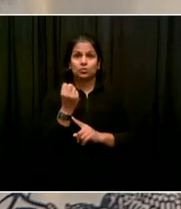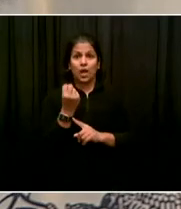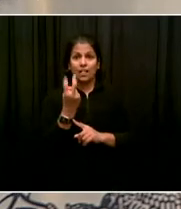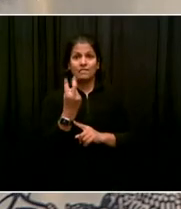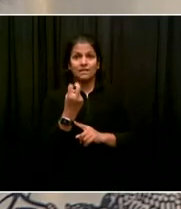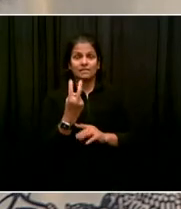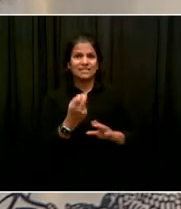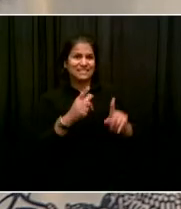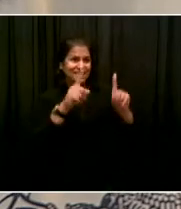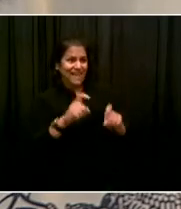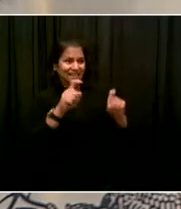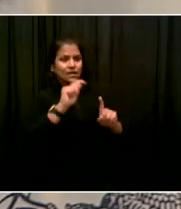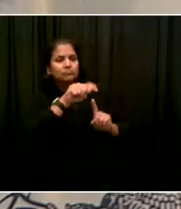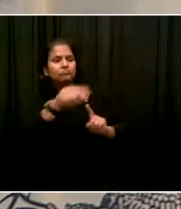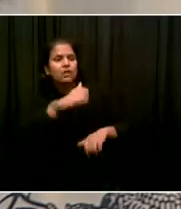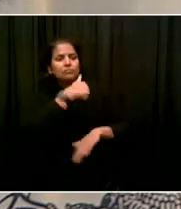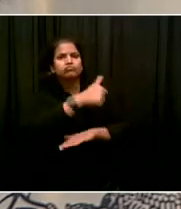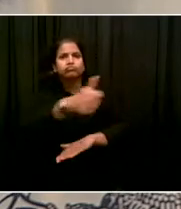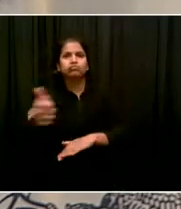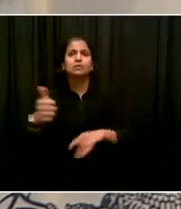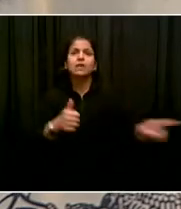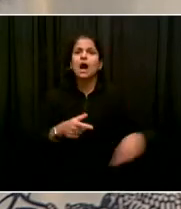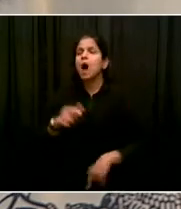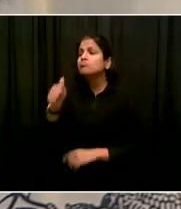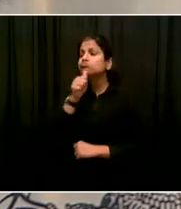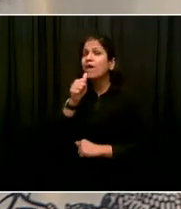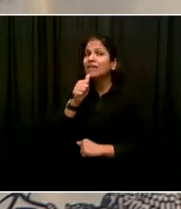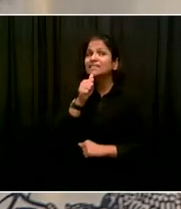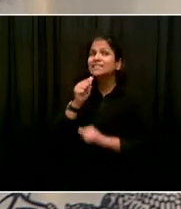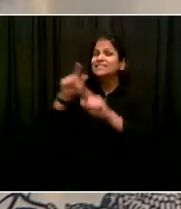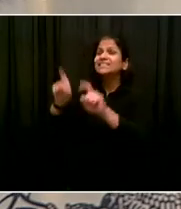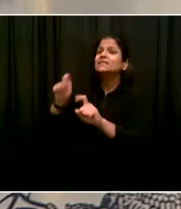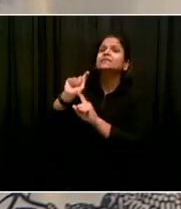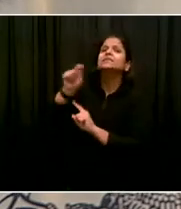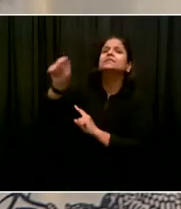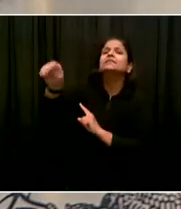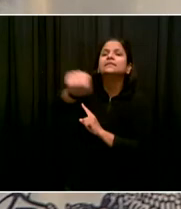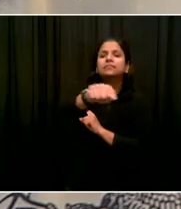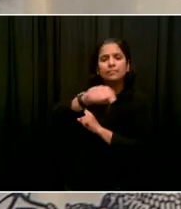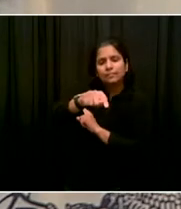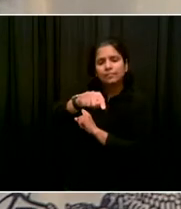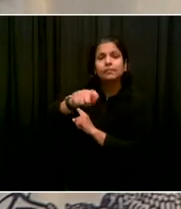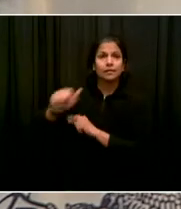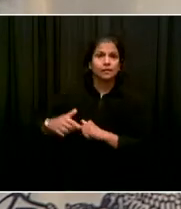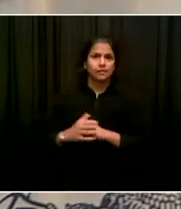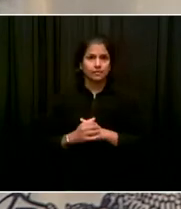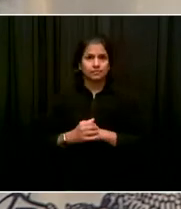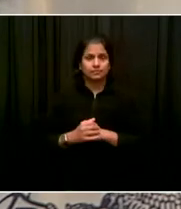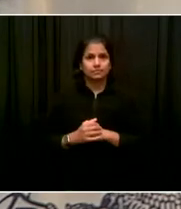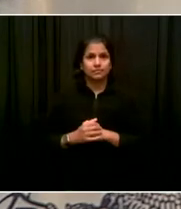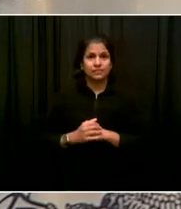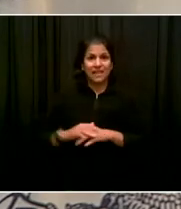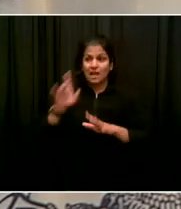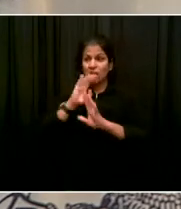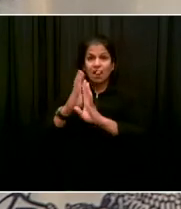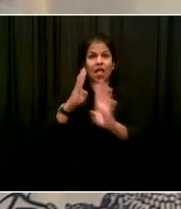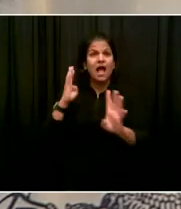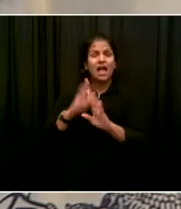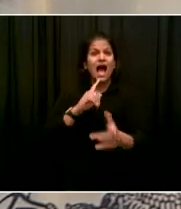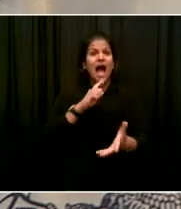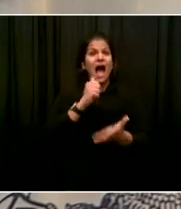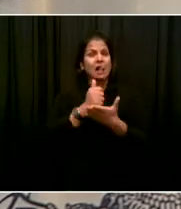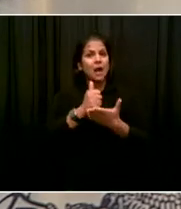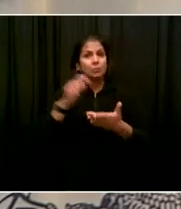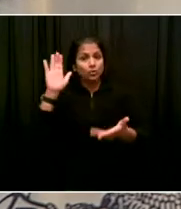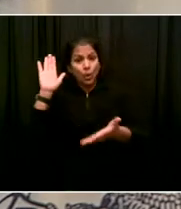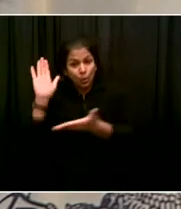large supply of at-home test kits, and we cannot get that at this moment from either the private market or federal or